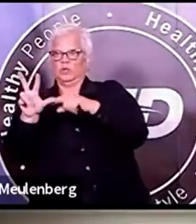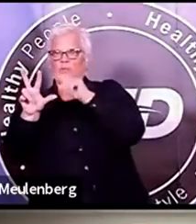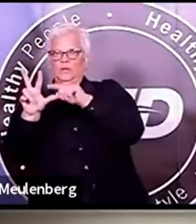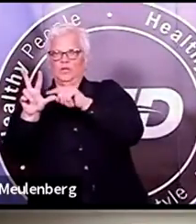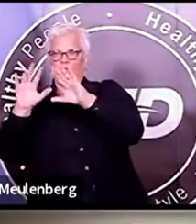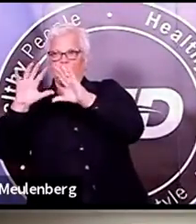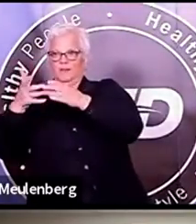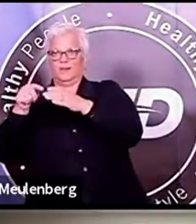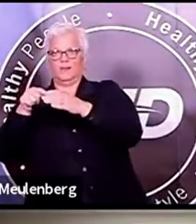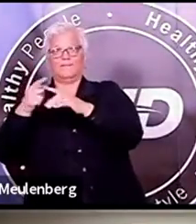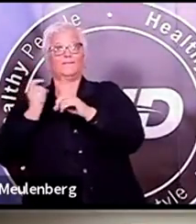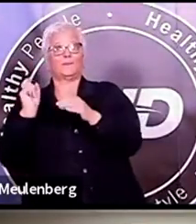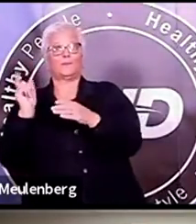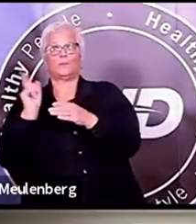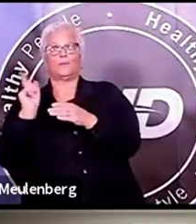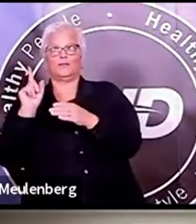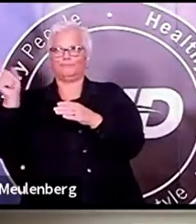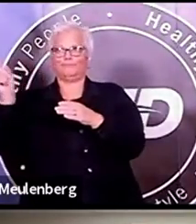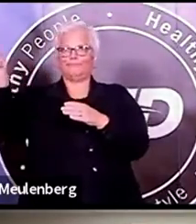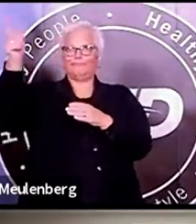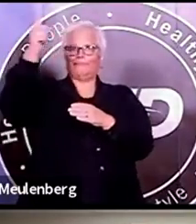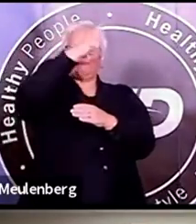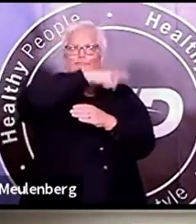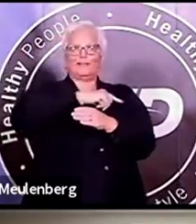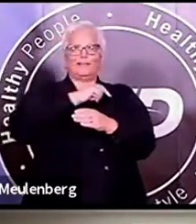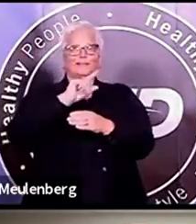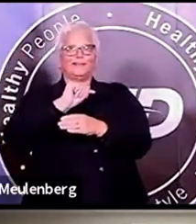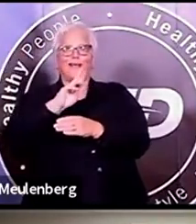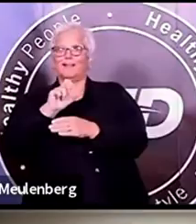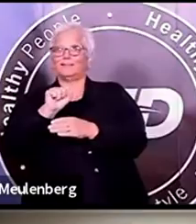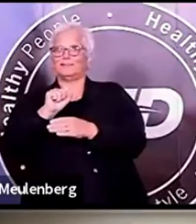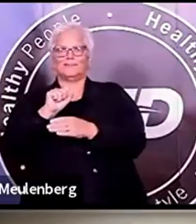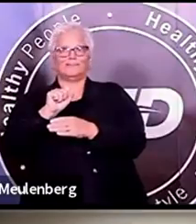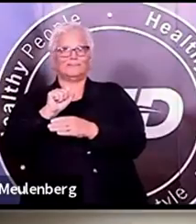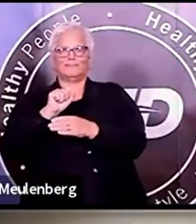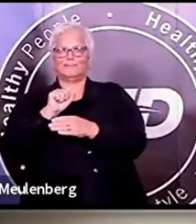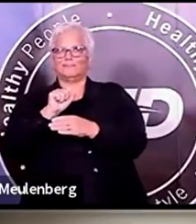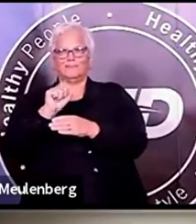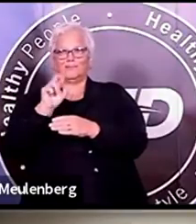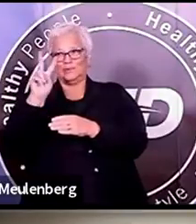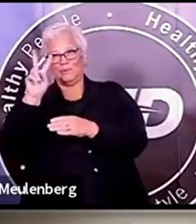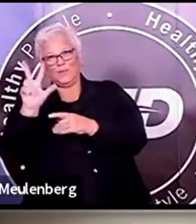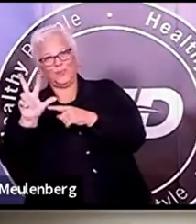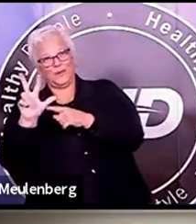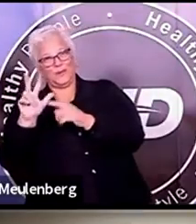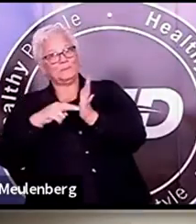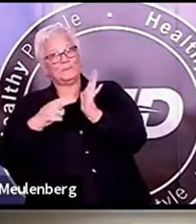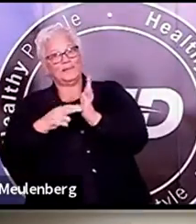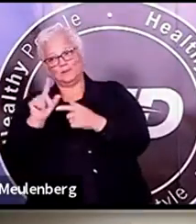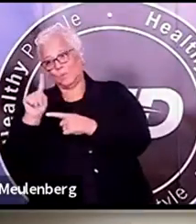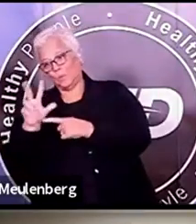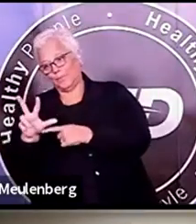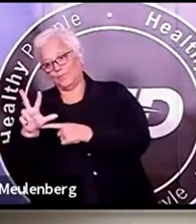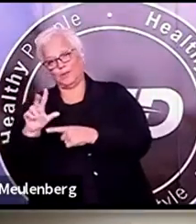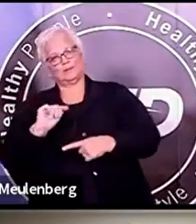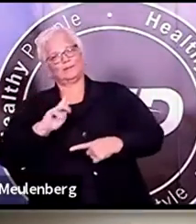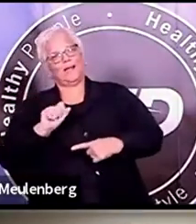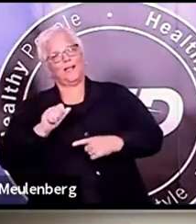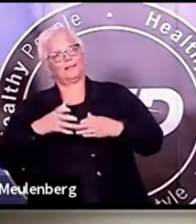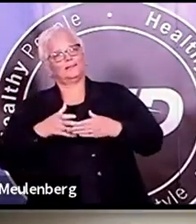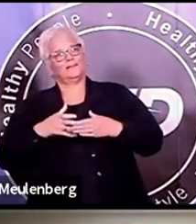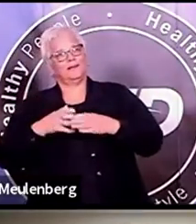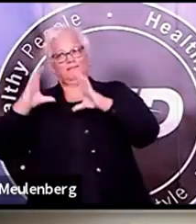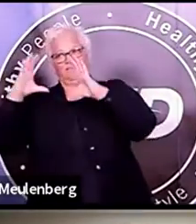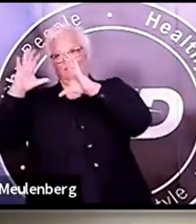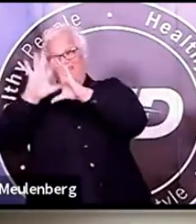very grateful that we do have those facilities. But we need other communities to put politics aside and step up your